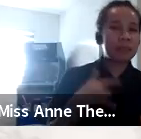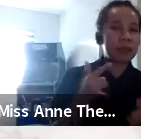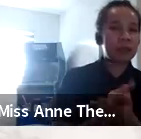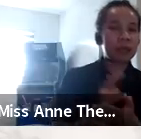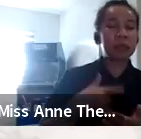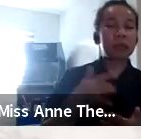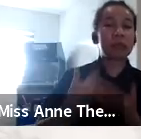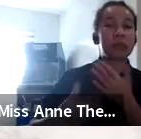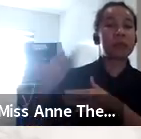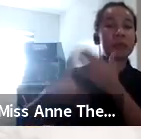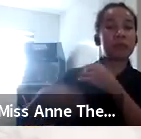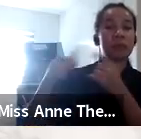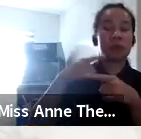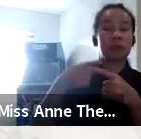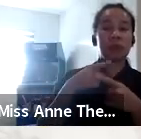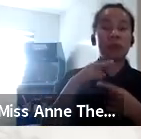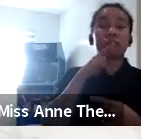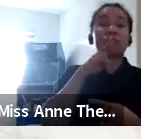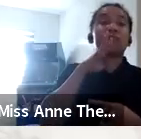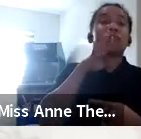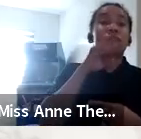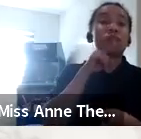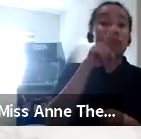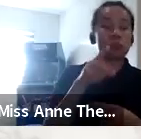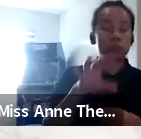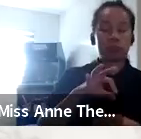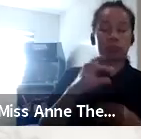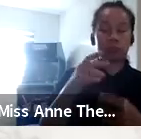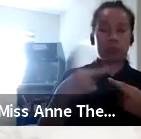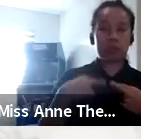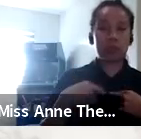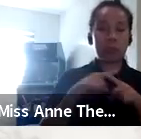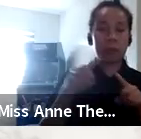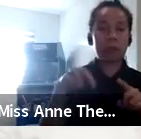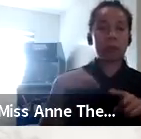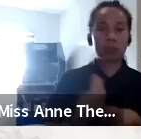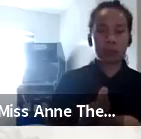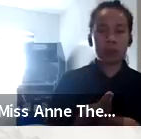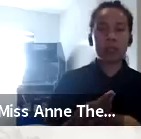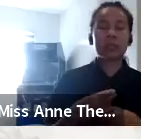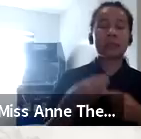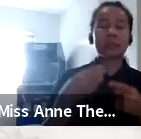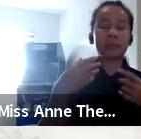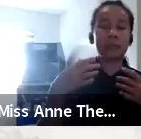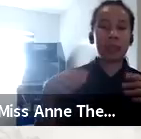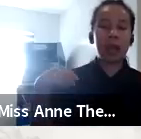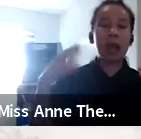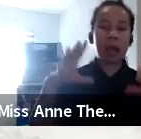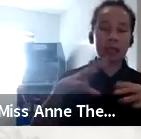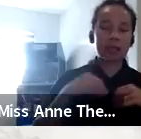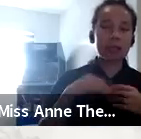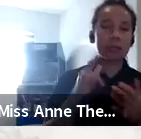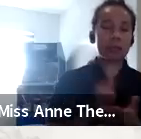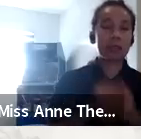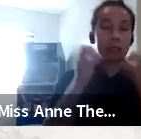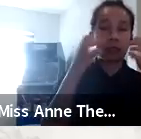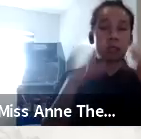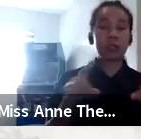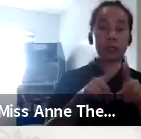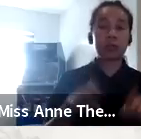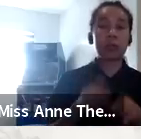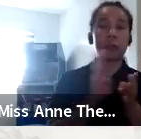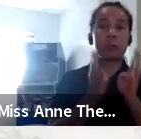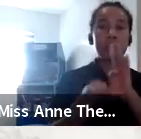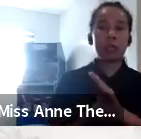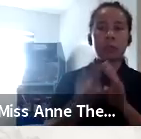then when we receive it physically, but we embraced it as well. Teachers also became